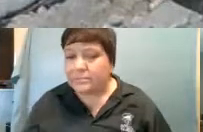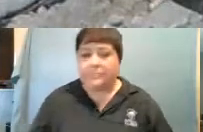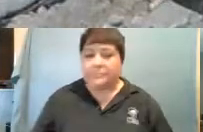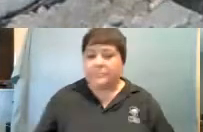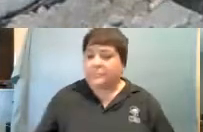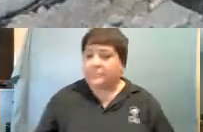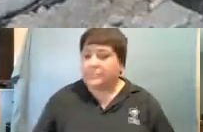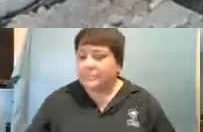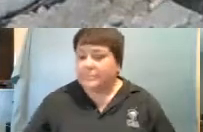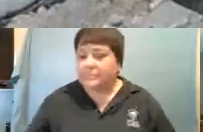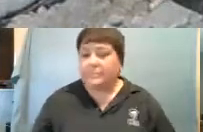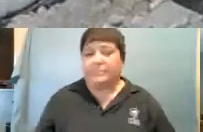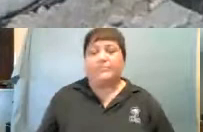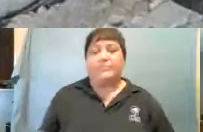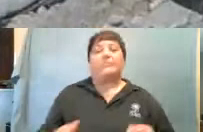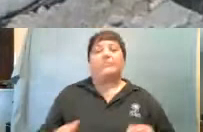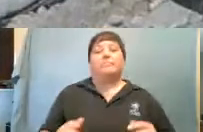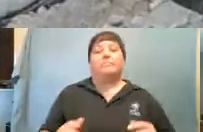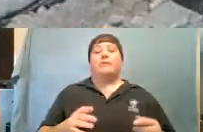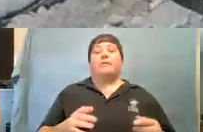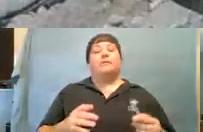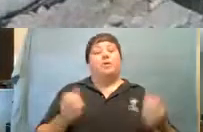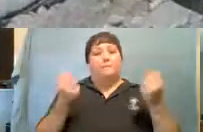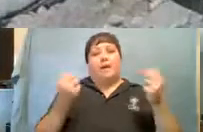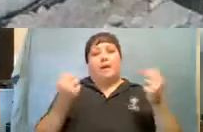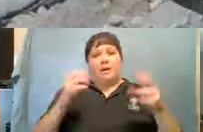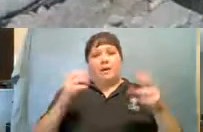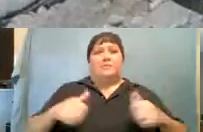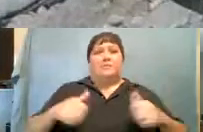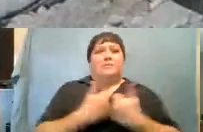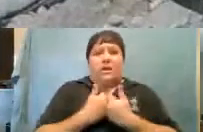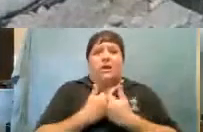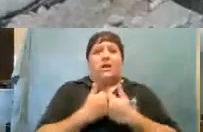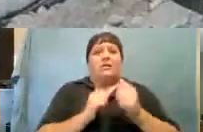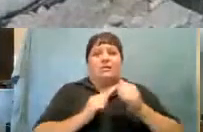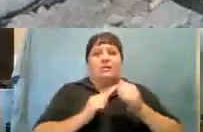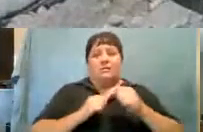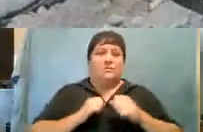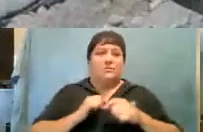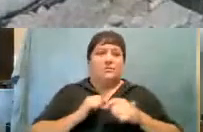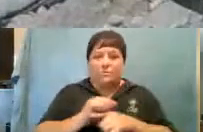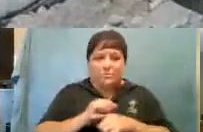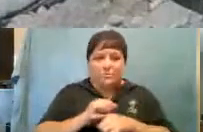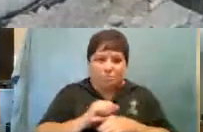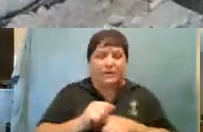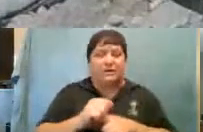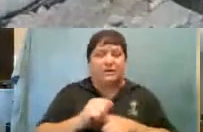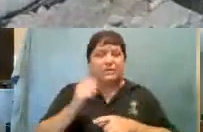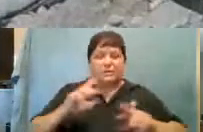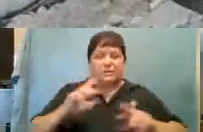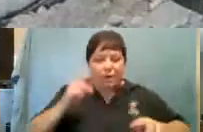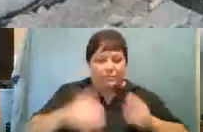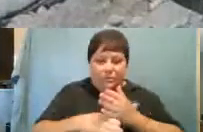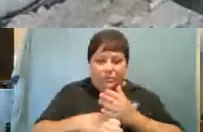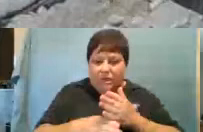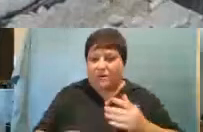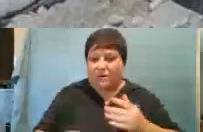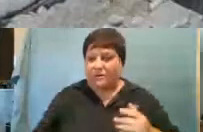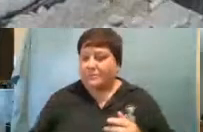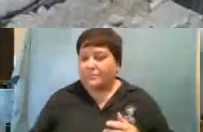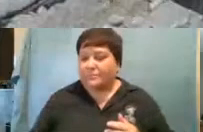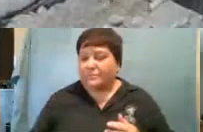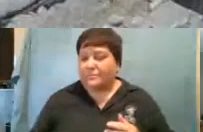and then crawl under them. So it was just this ongoing, just crazy condition. And then in the evenings, you would play the game.